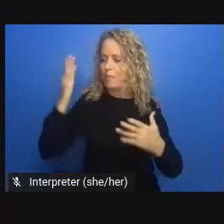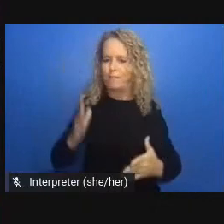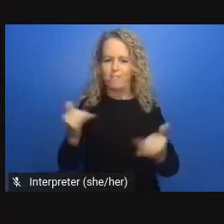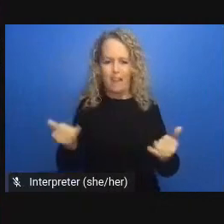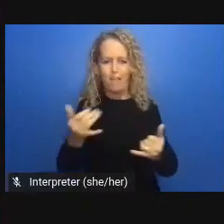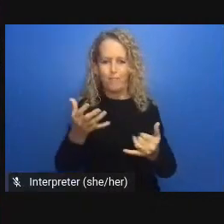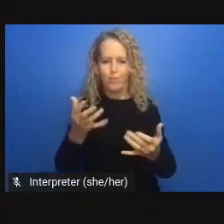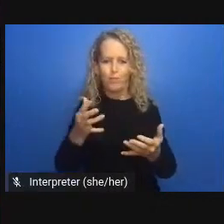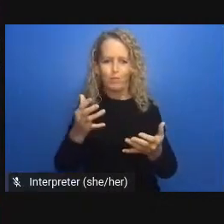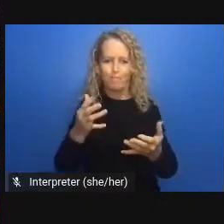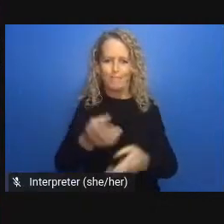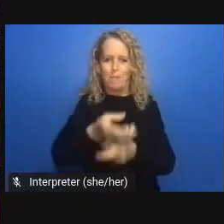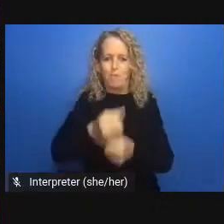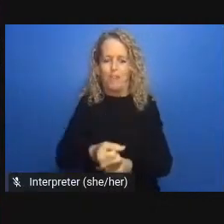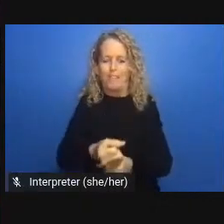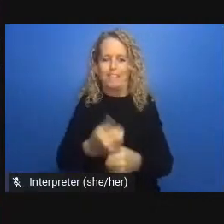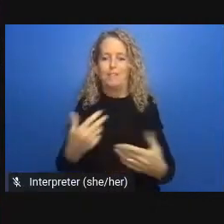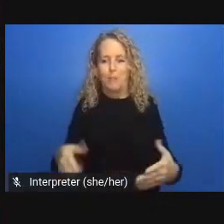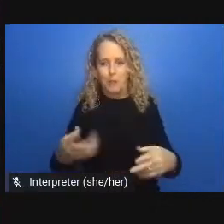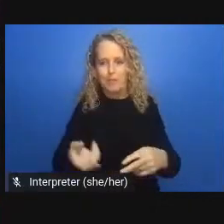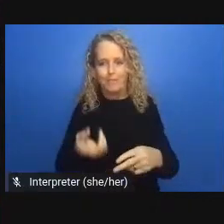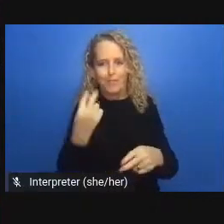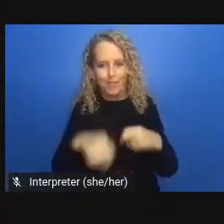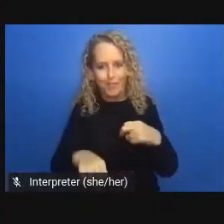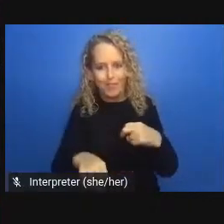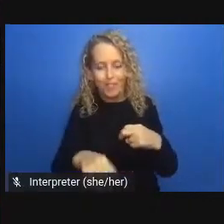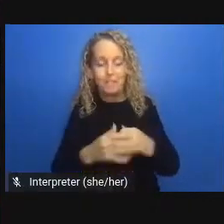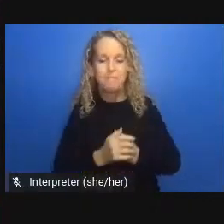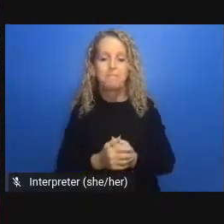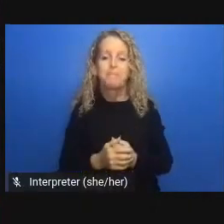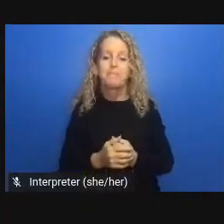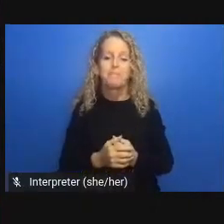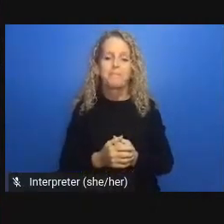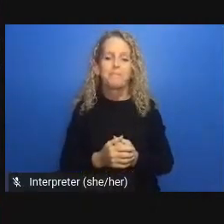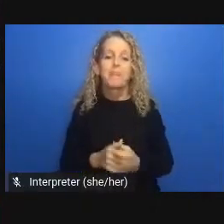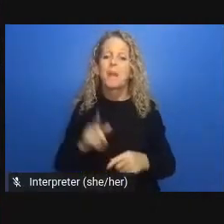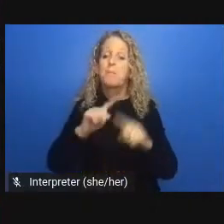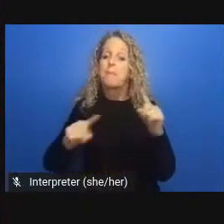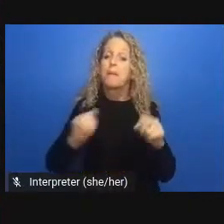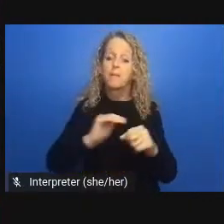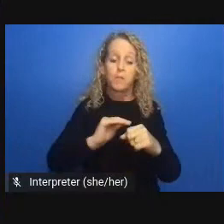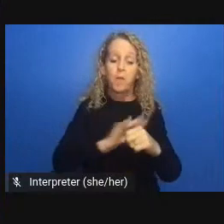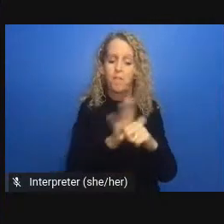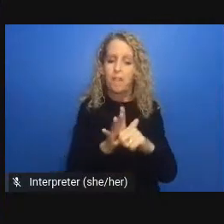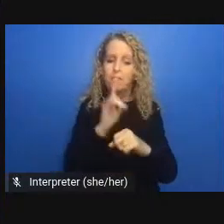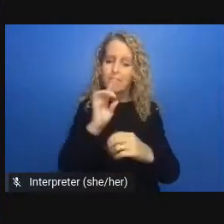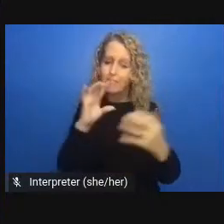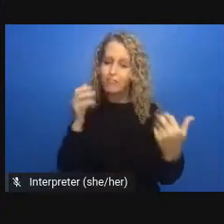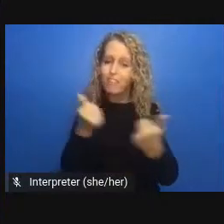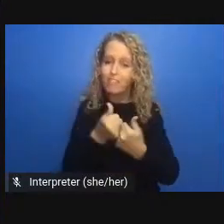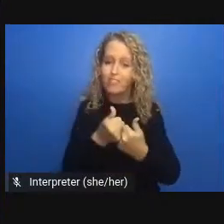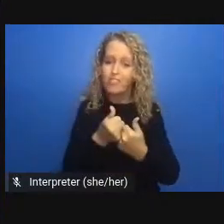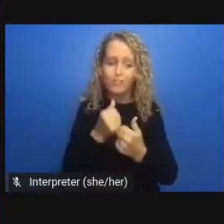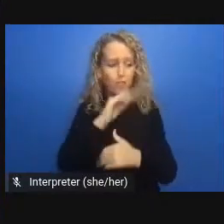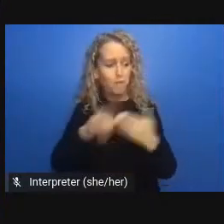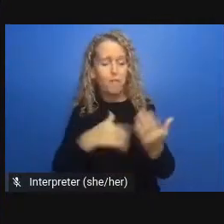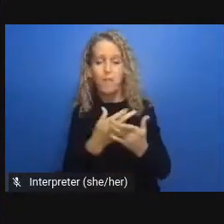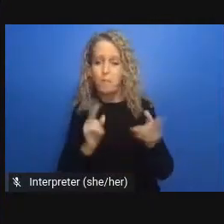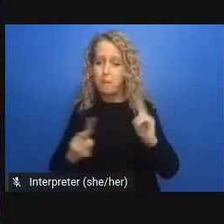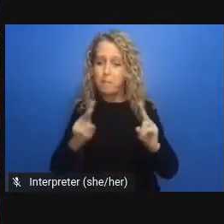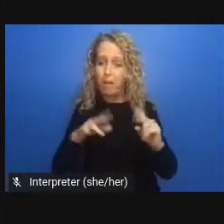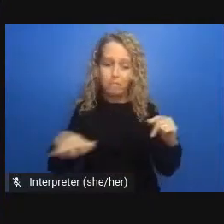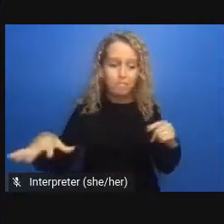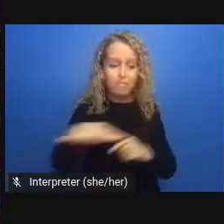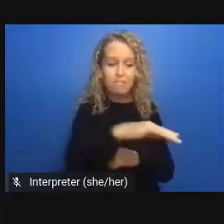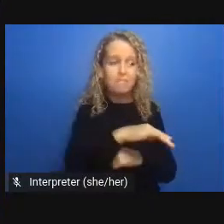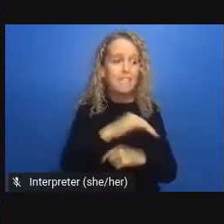that, you know, COVID has been an incredible challenge for all of us across industries. Certainly within